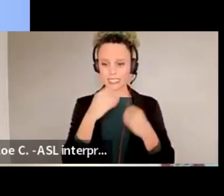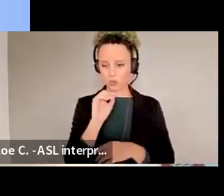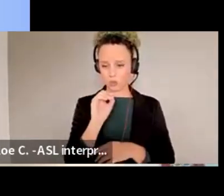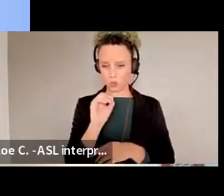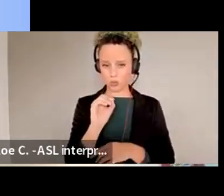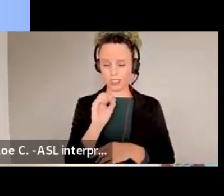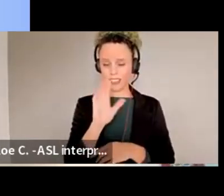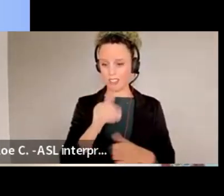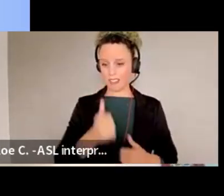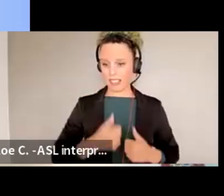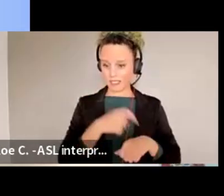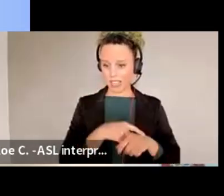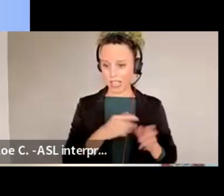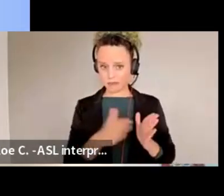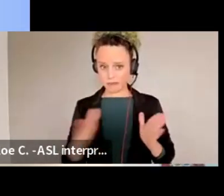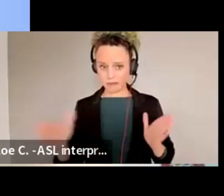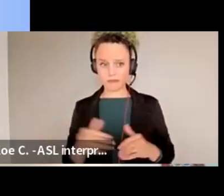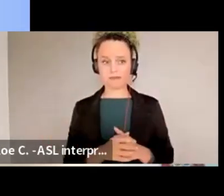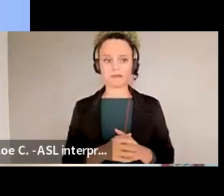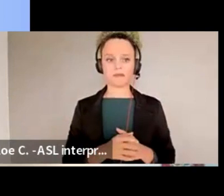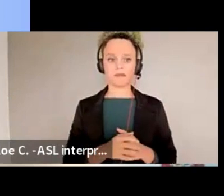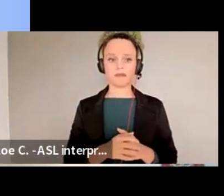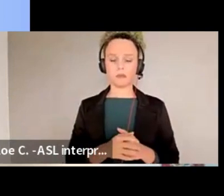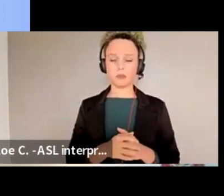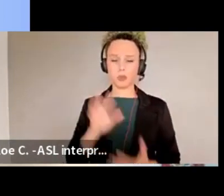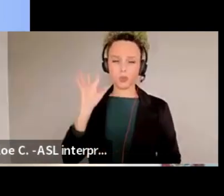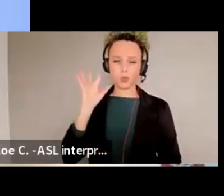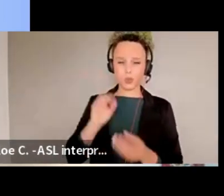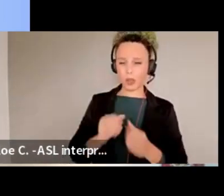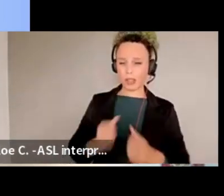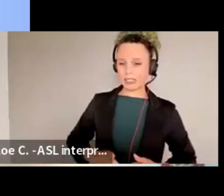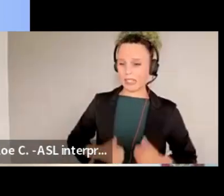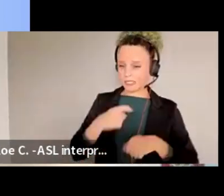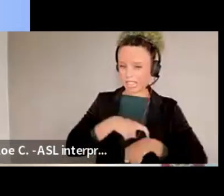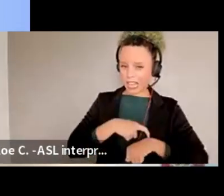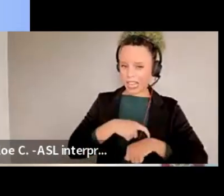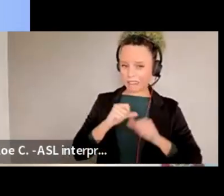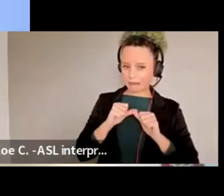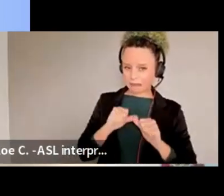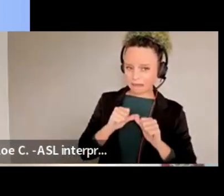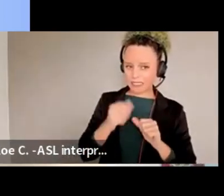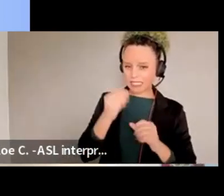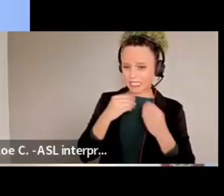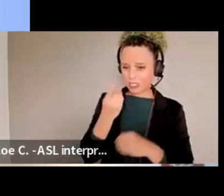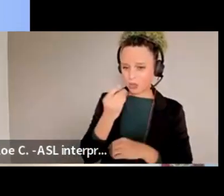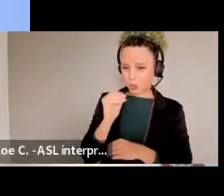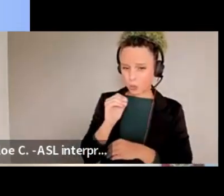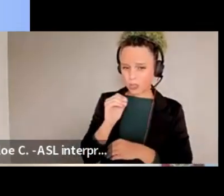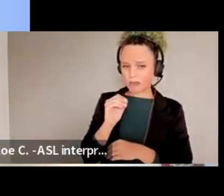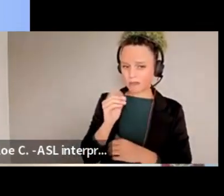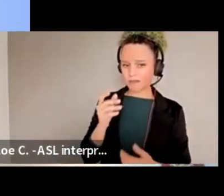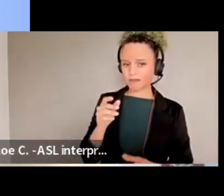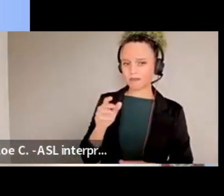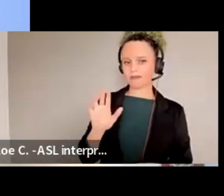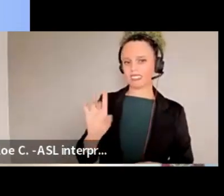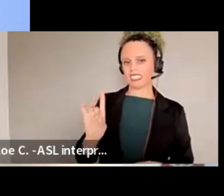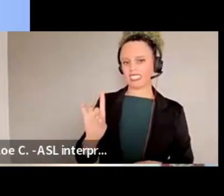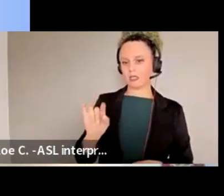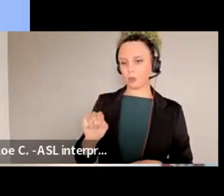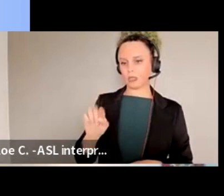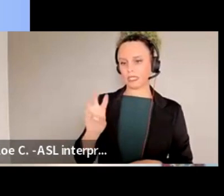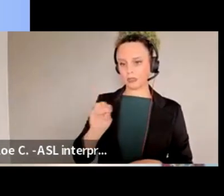have an eating disorder or will have an eating disorder in their lifetime. And the overall lifetime prevalence of